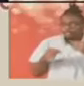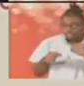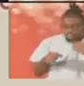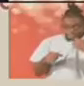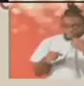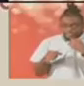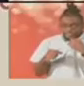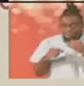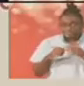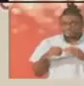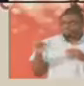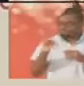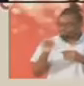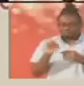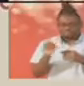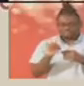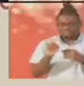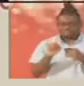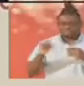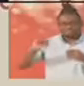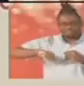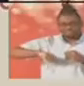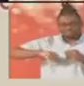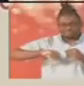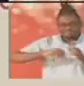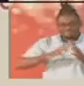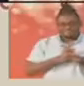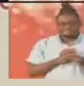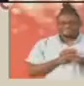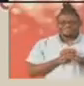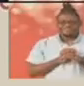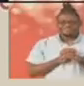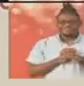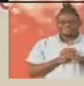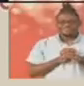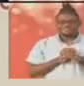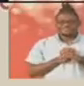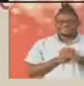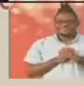and they think that that's a mask. That also will not protect us from COVID-19.